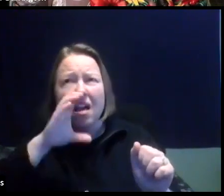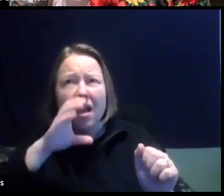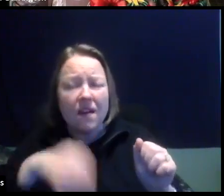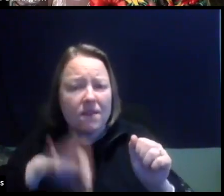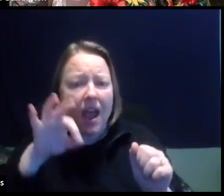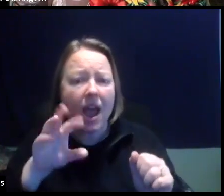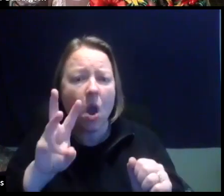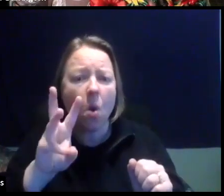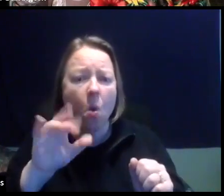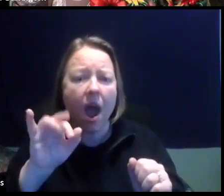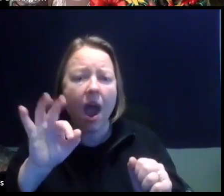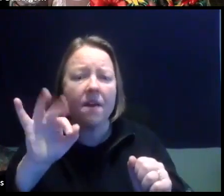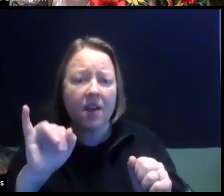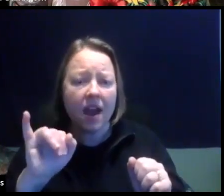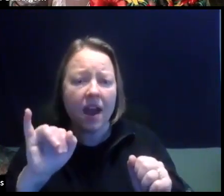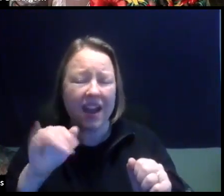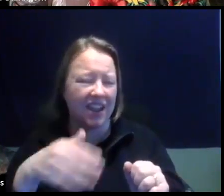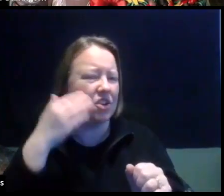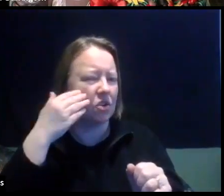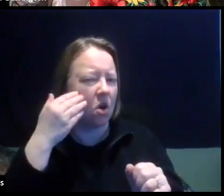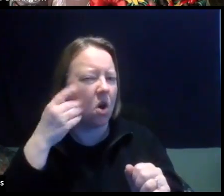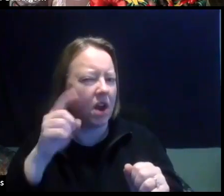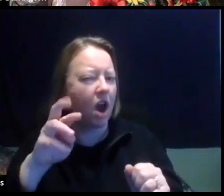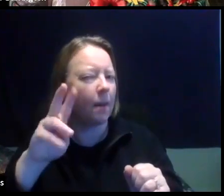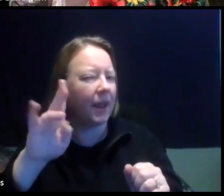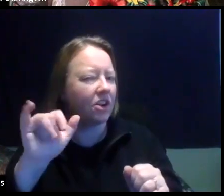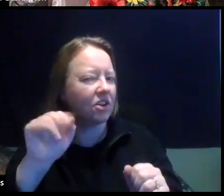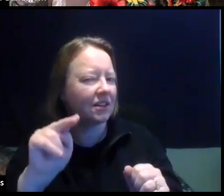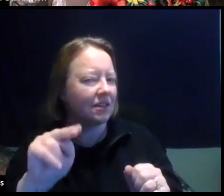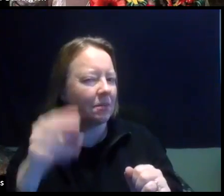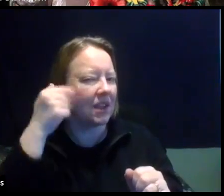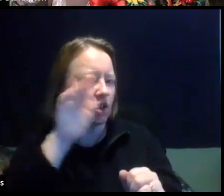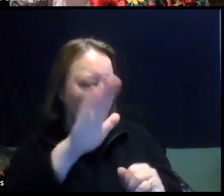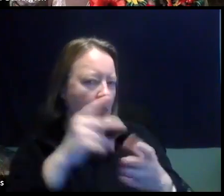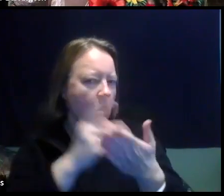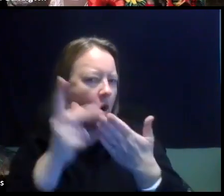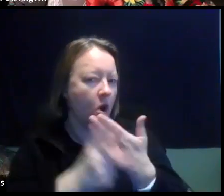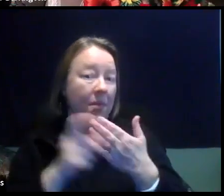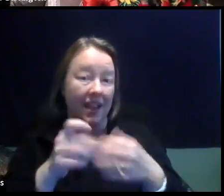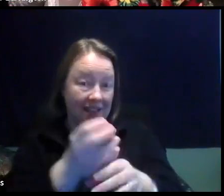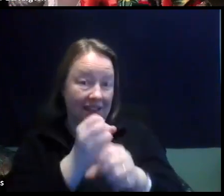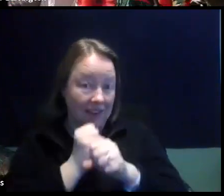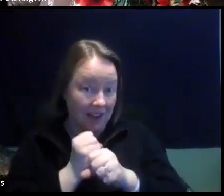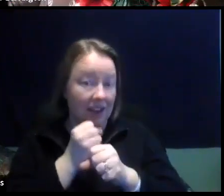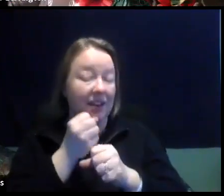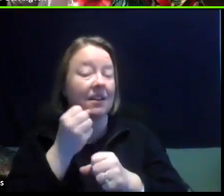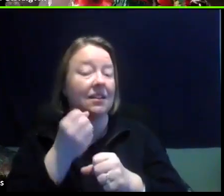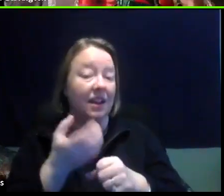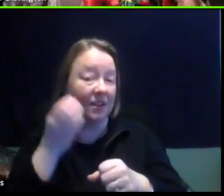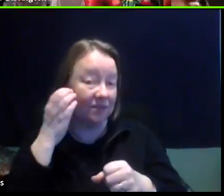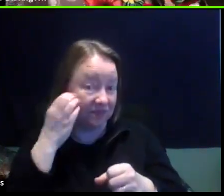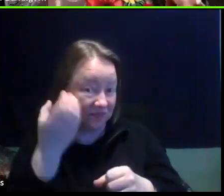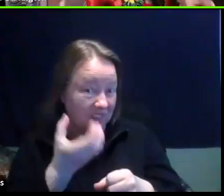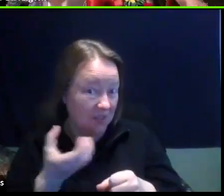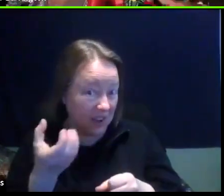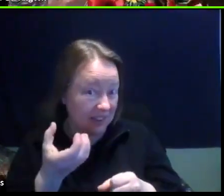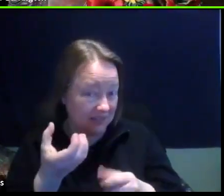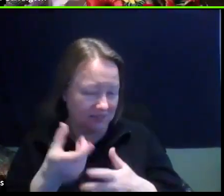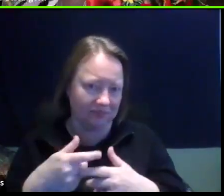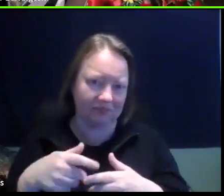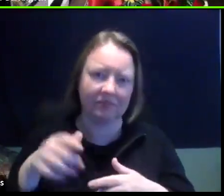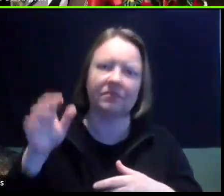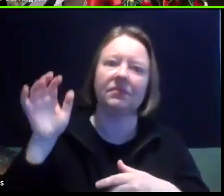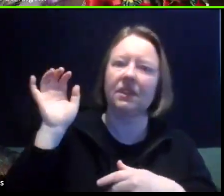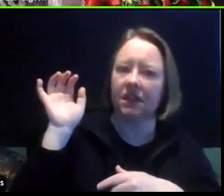Or Dr. Barrington, as you know, because of your program, they had to obtain a device. Yes. And I think that's the piece